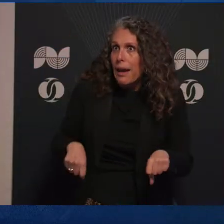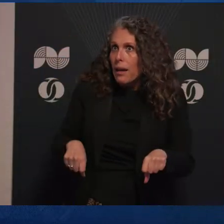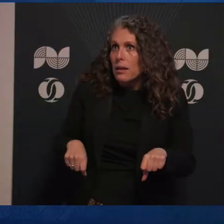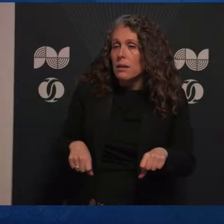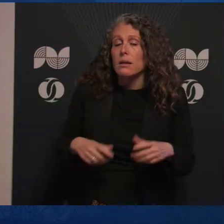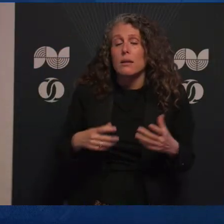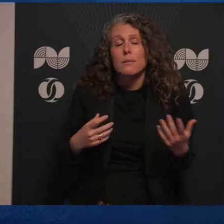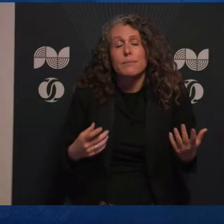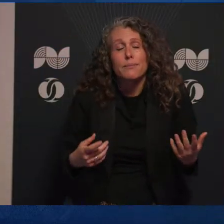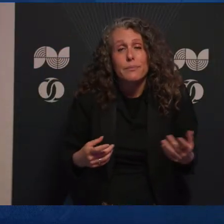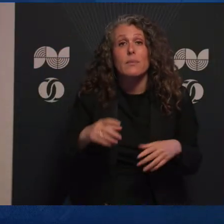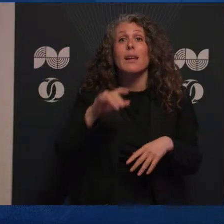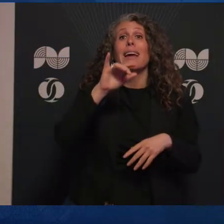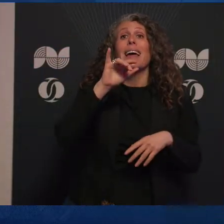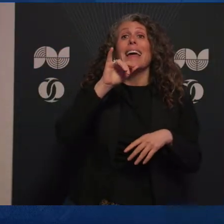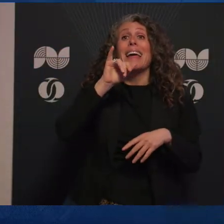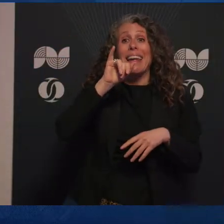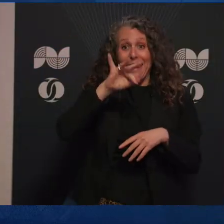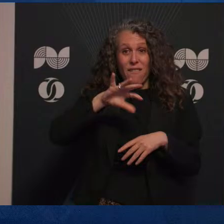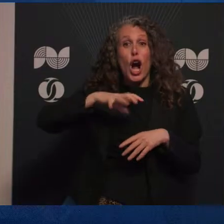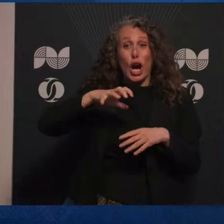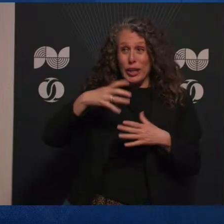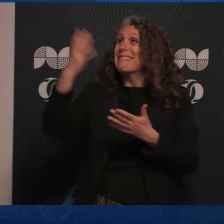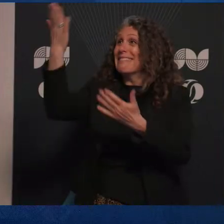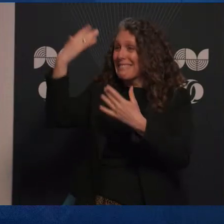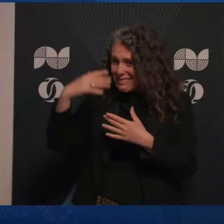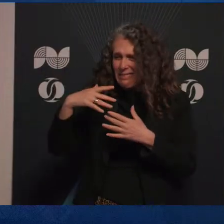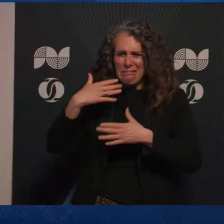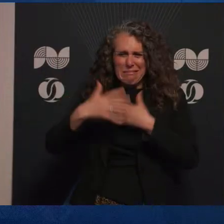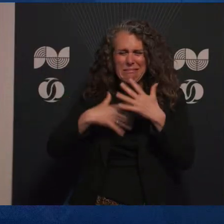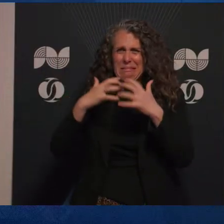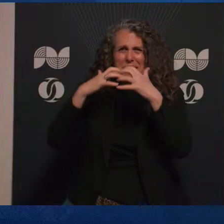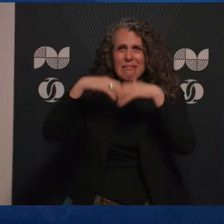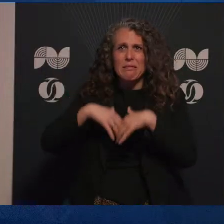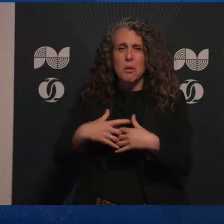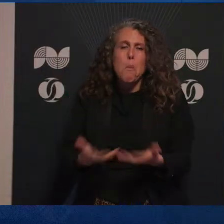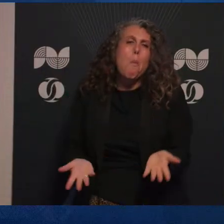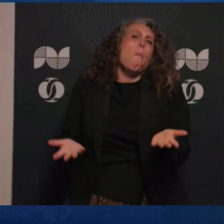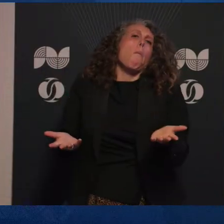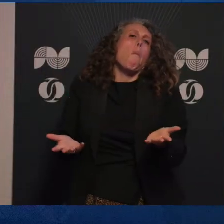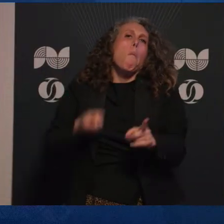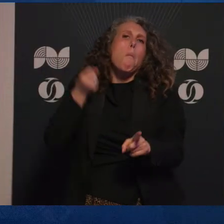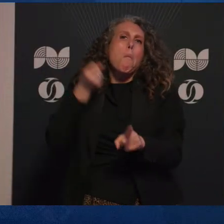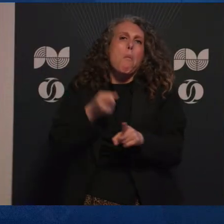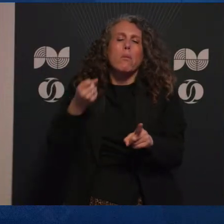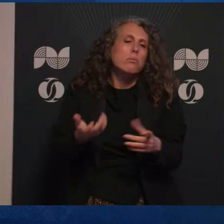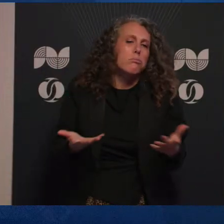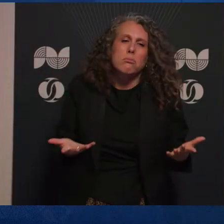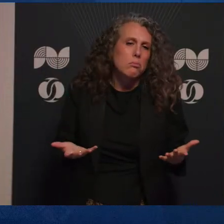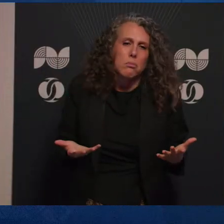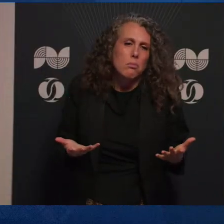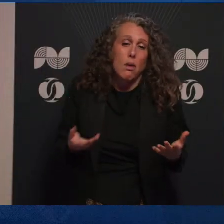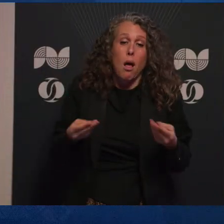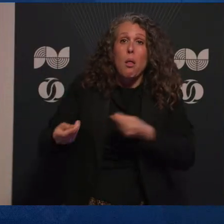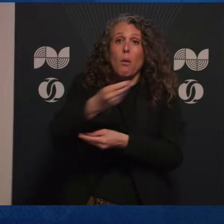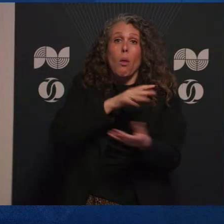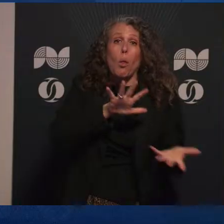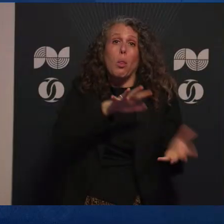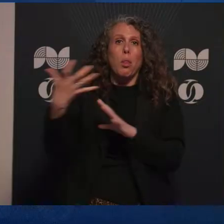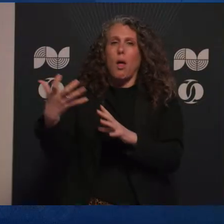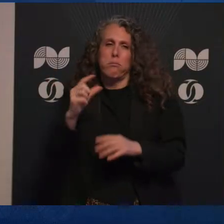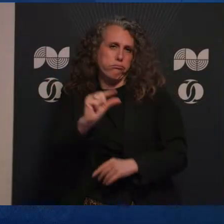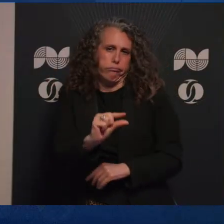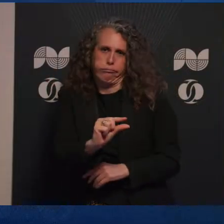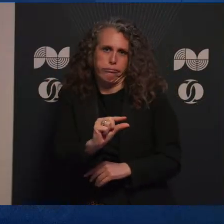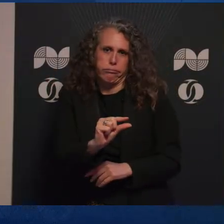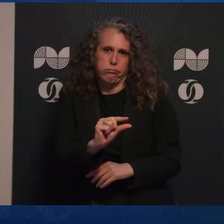wrong, not much happens. There is little distortion that you cause in the economy. Now, next